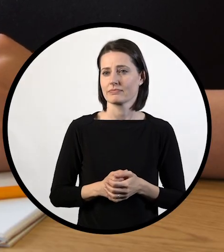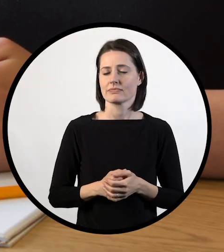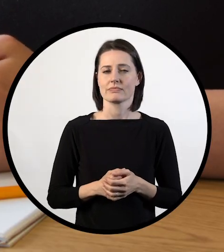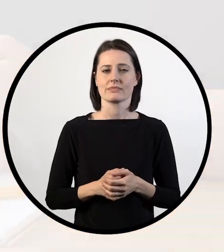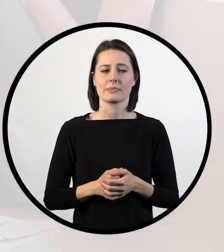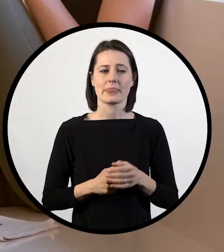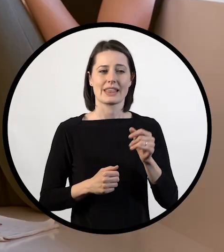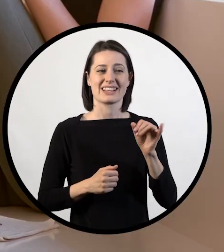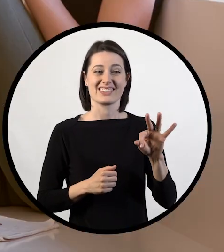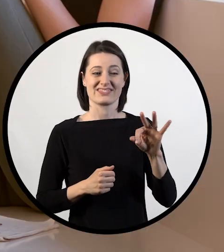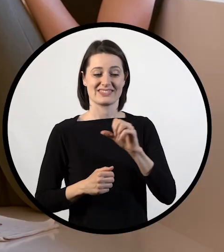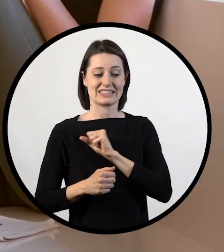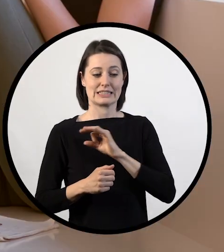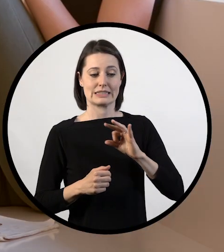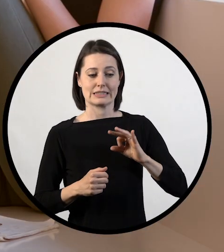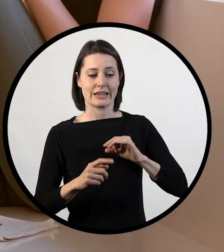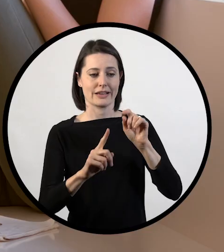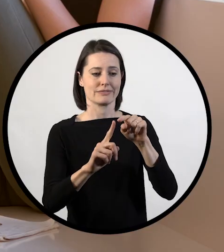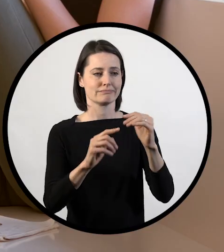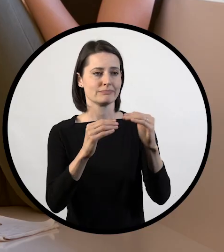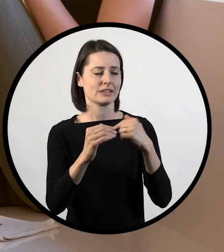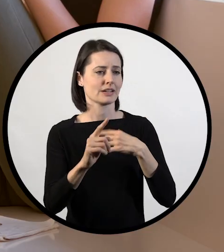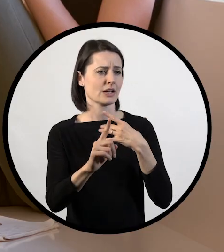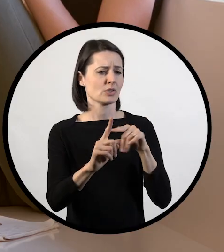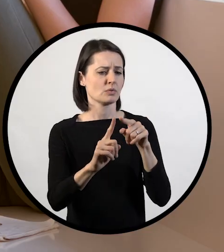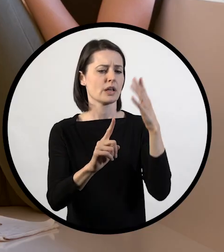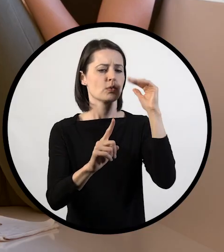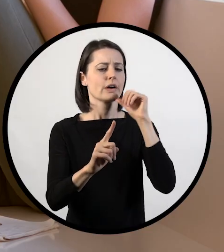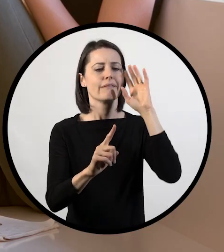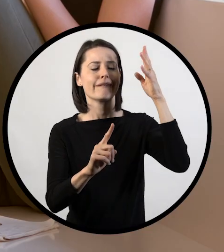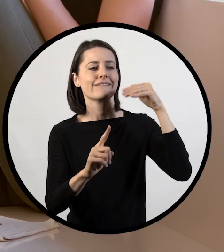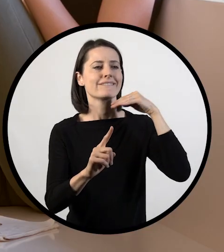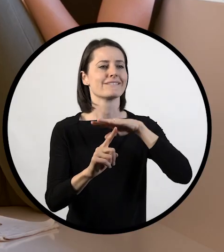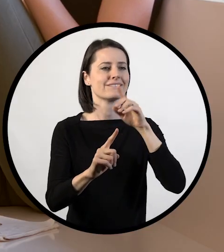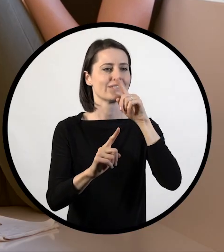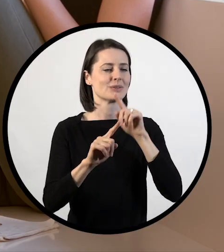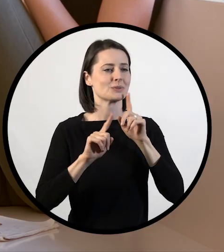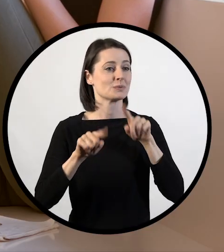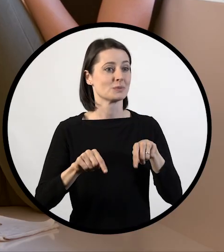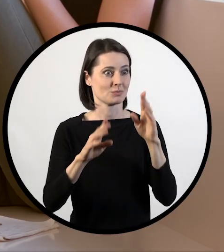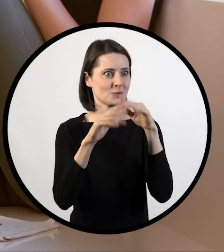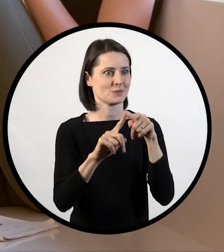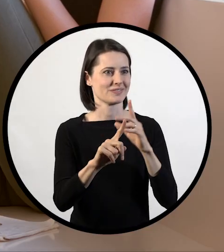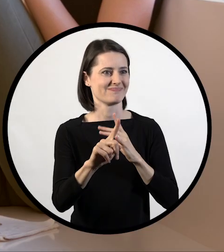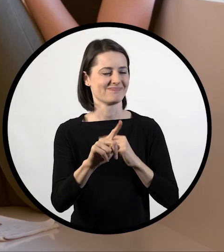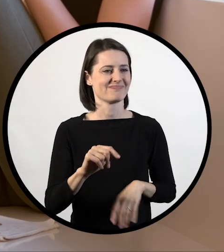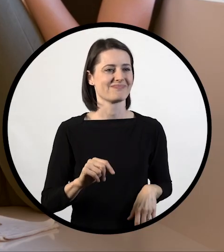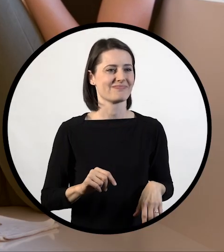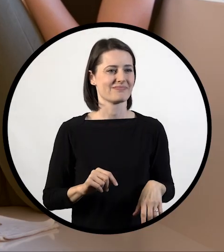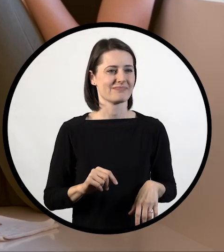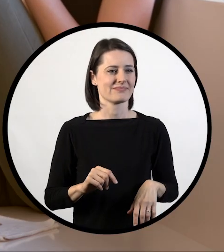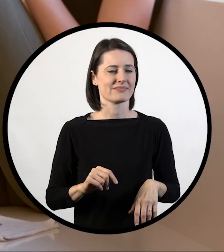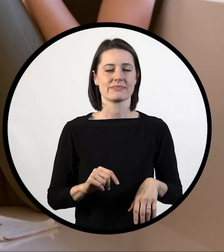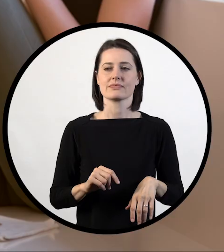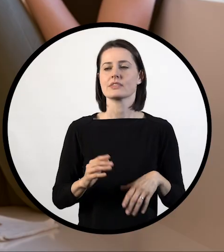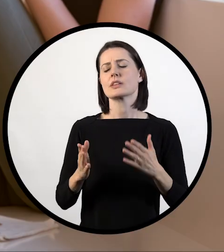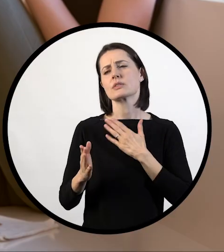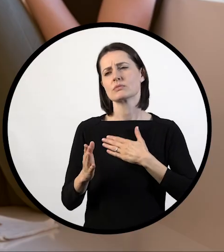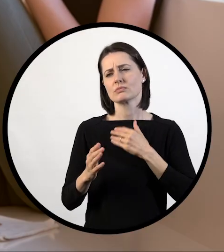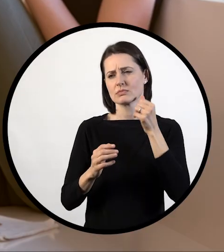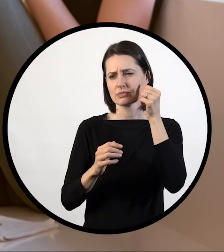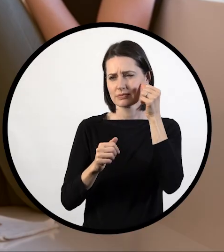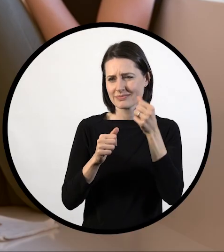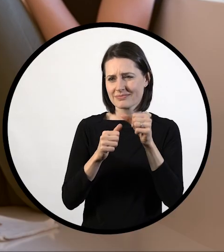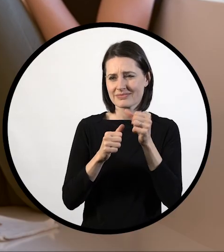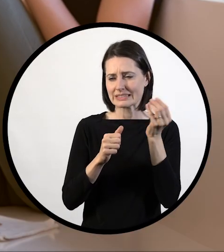again. If I don't like a staff member or one of my peers, wouldn't a false report be a good way to get them in trouble? Please keep in